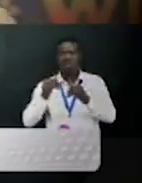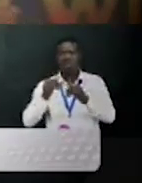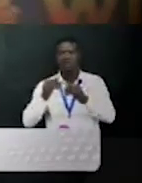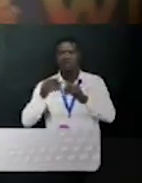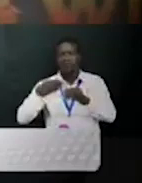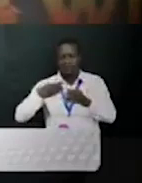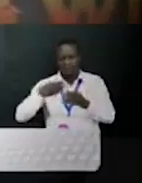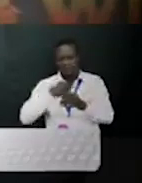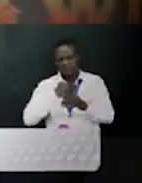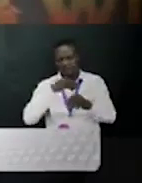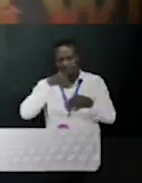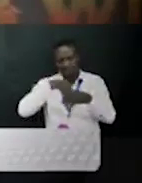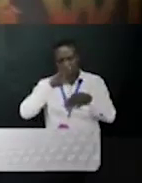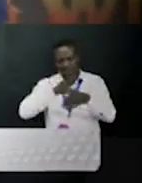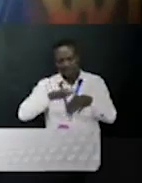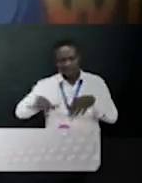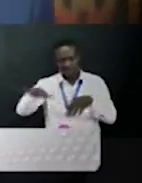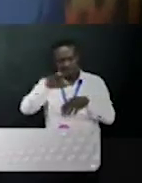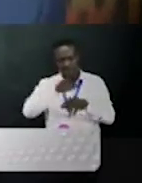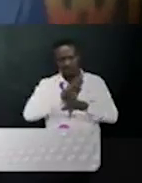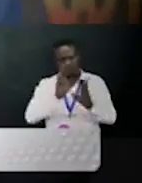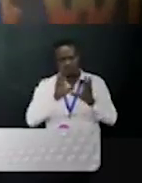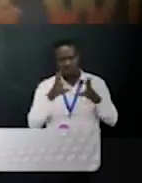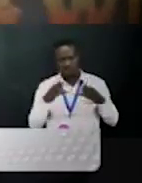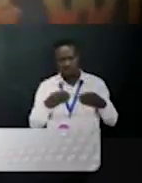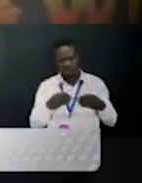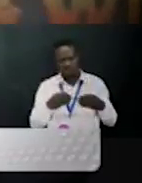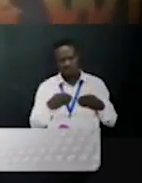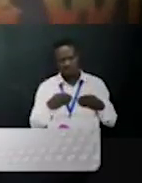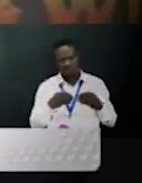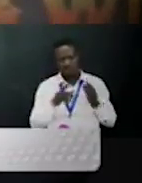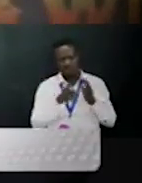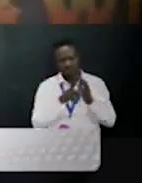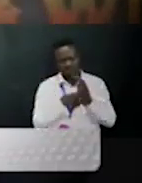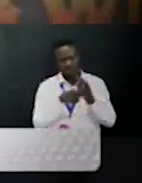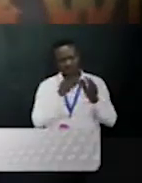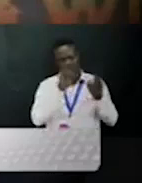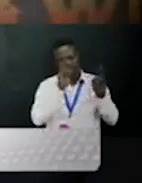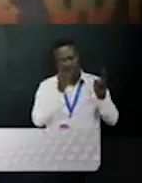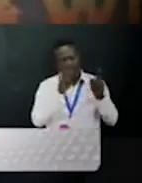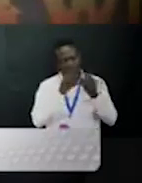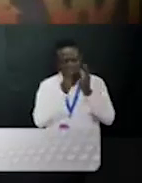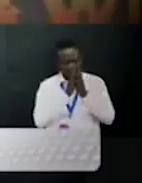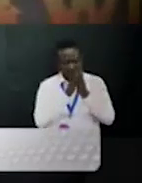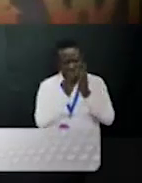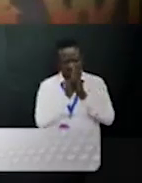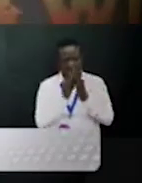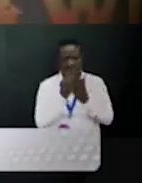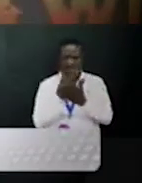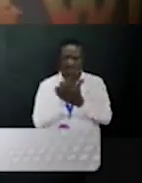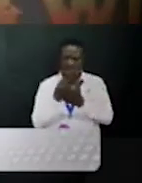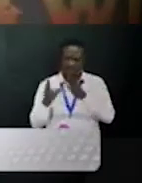to receive. But we want to pray that the Spirit of God will continue to breathe over